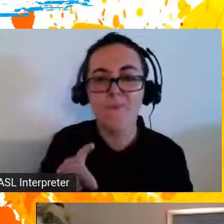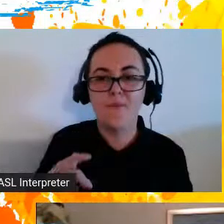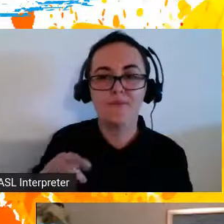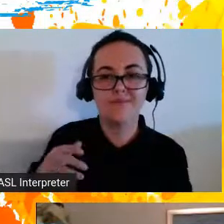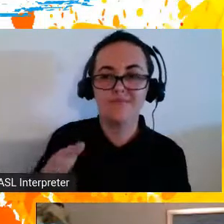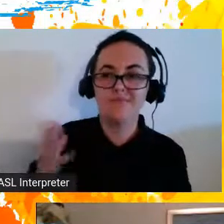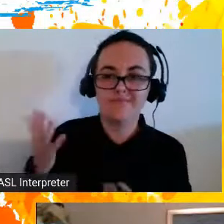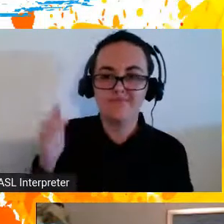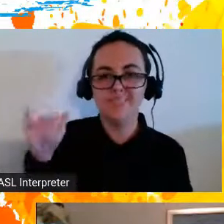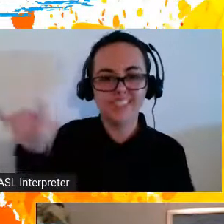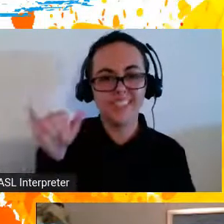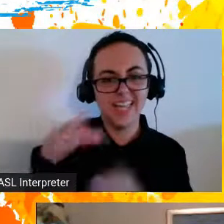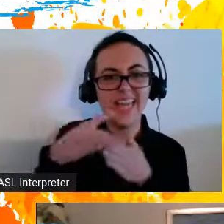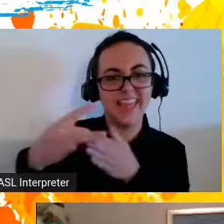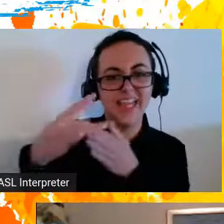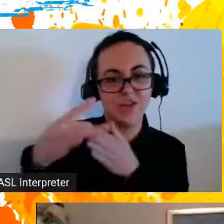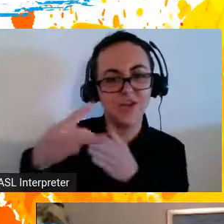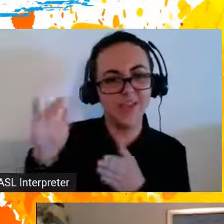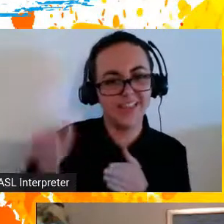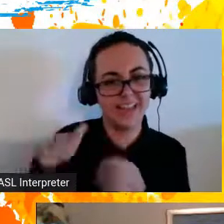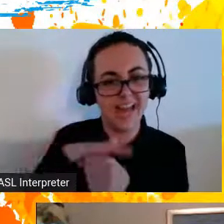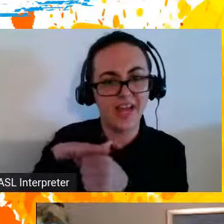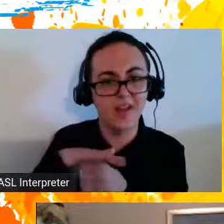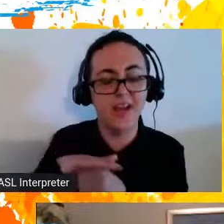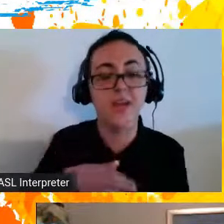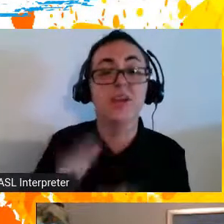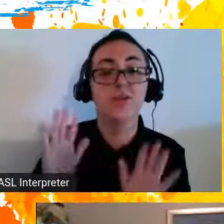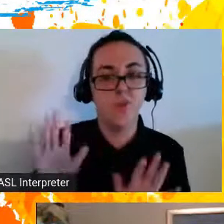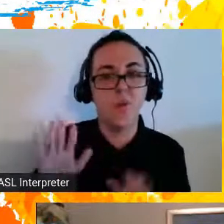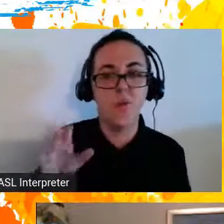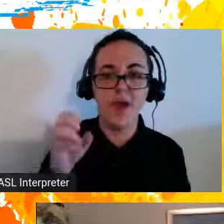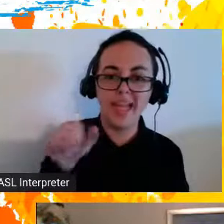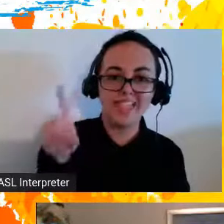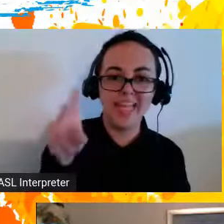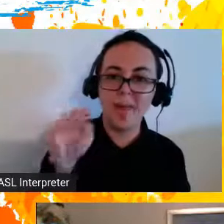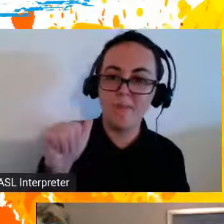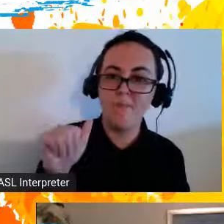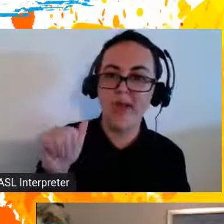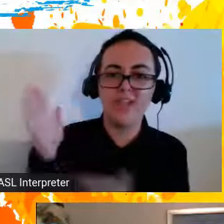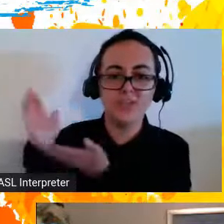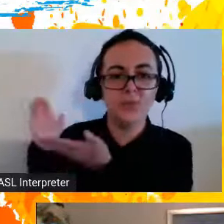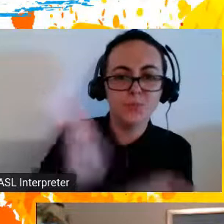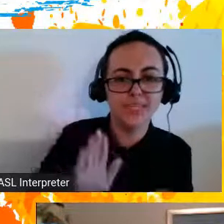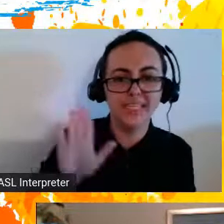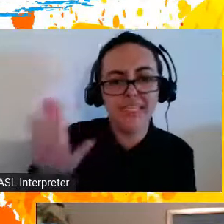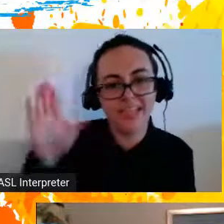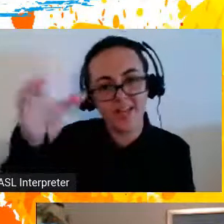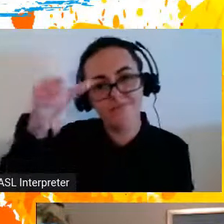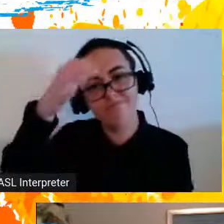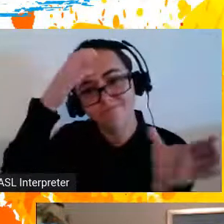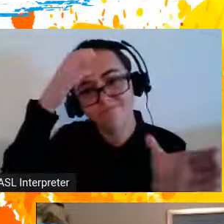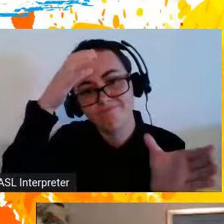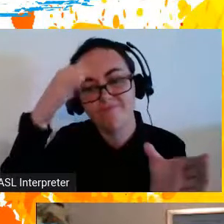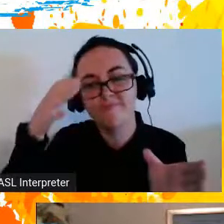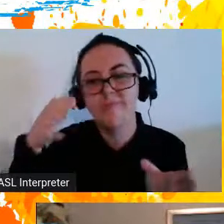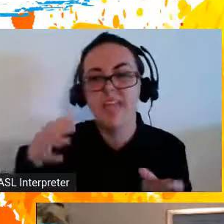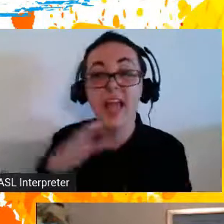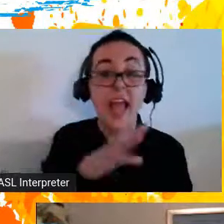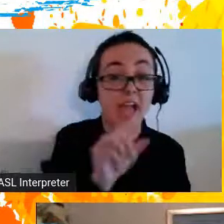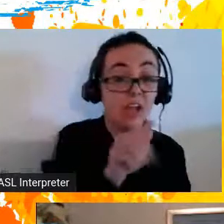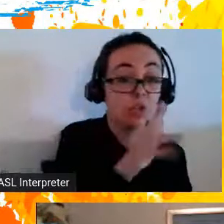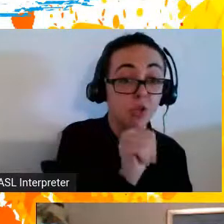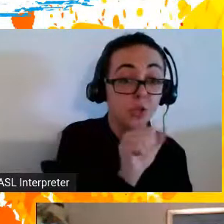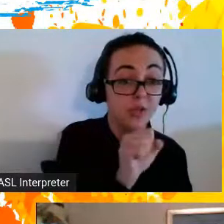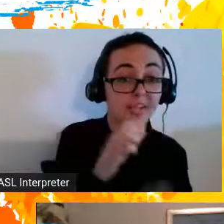And for it to bring its expertise and for Lucas to create Proud Identities is really a